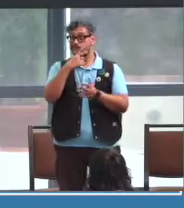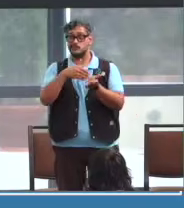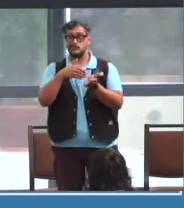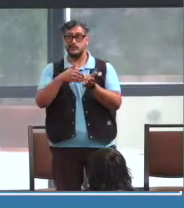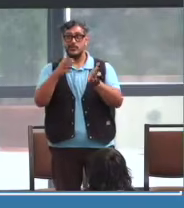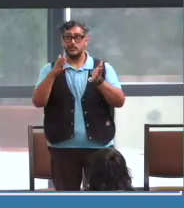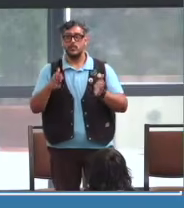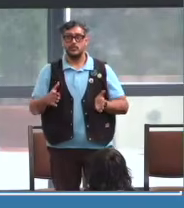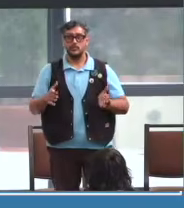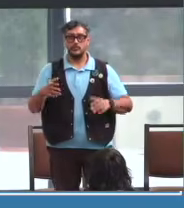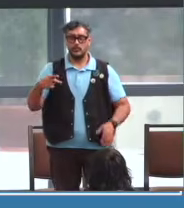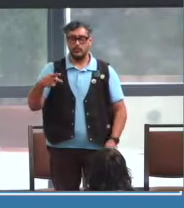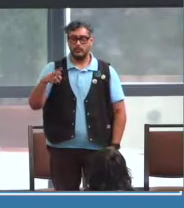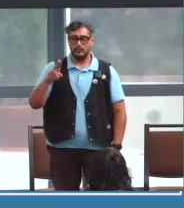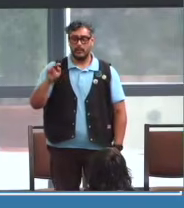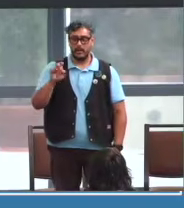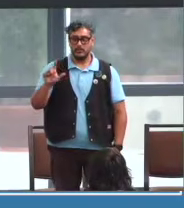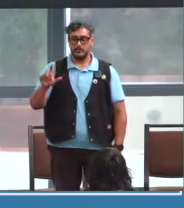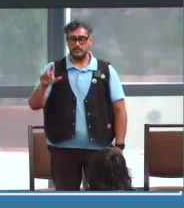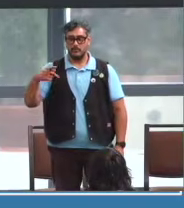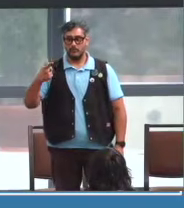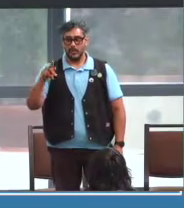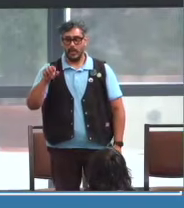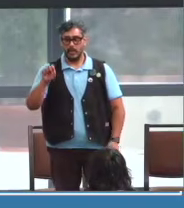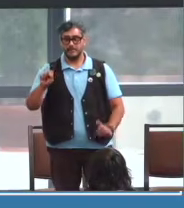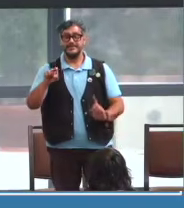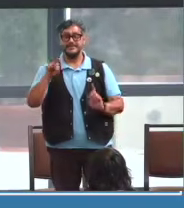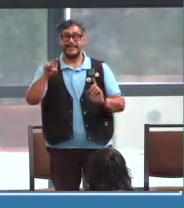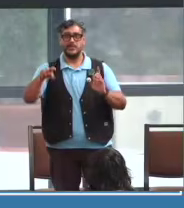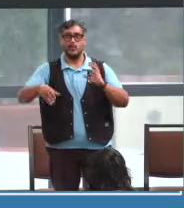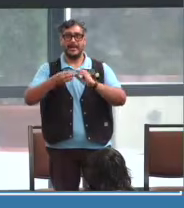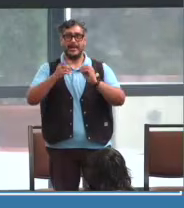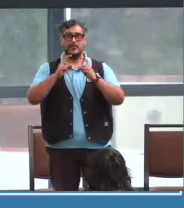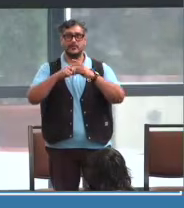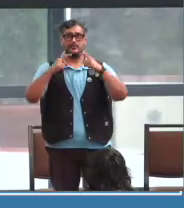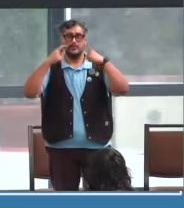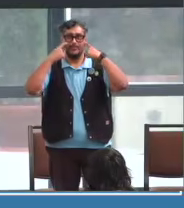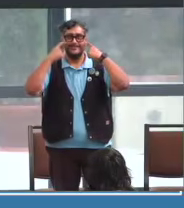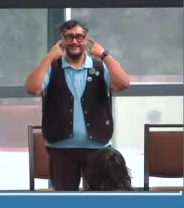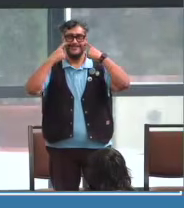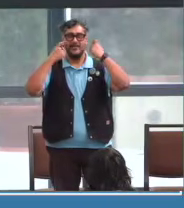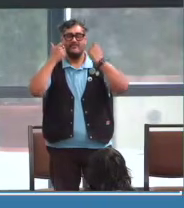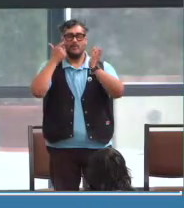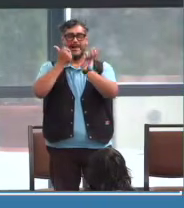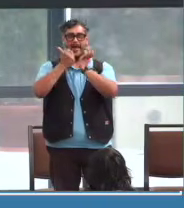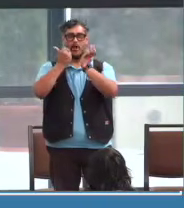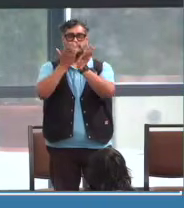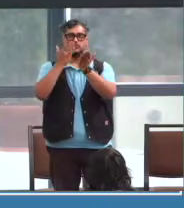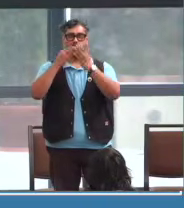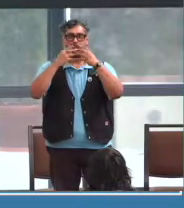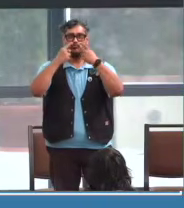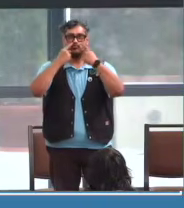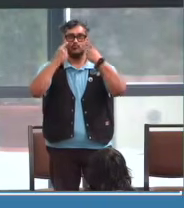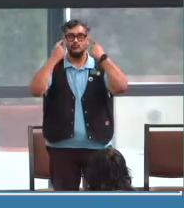punctal plugs. And these are plugs that you put in the ducts of the eye to help reduce drainage. So you think of this as if you're